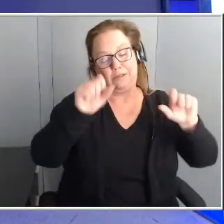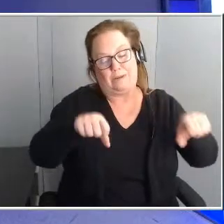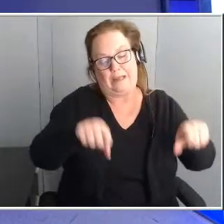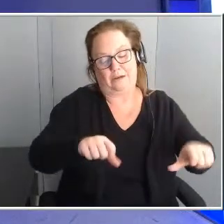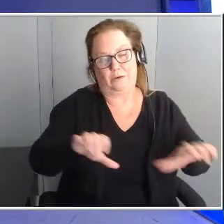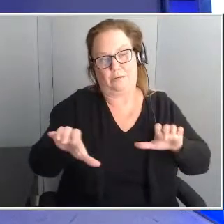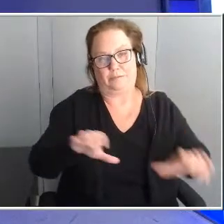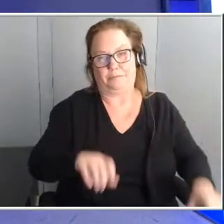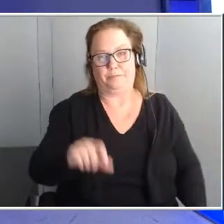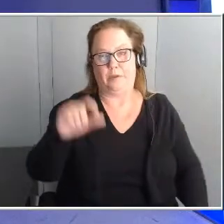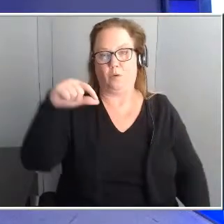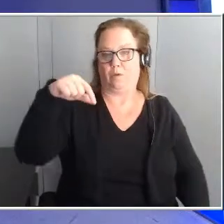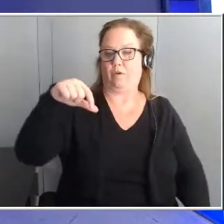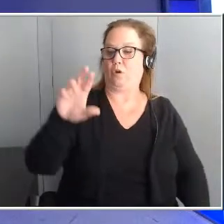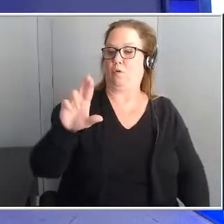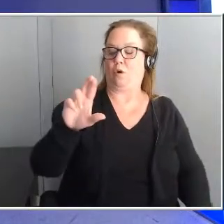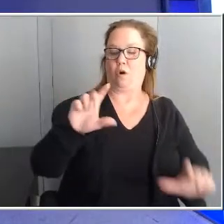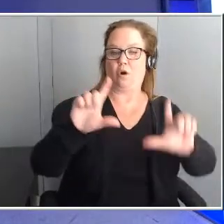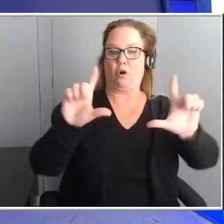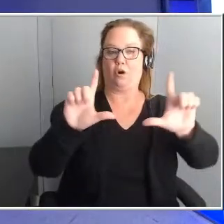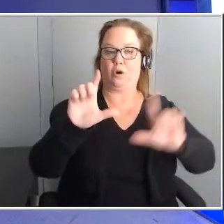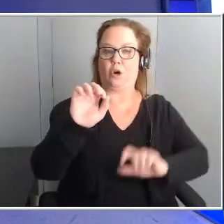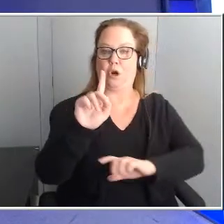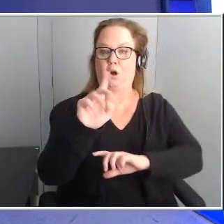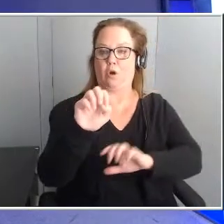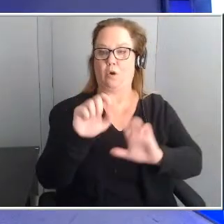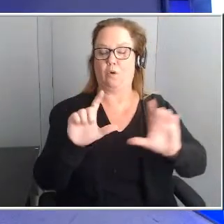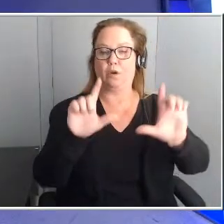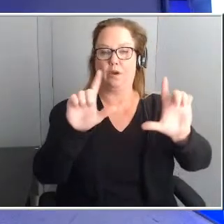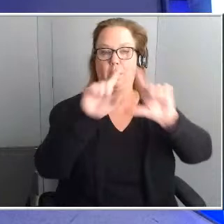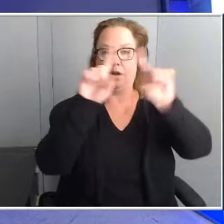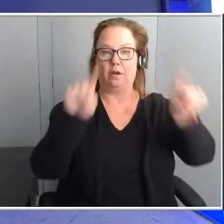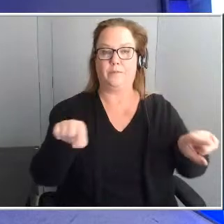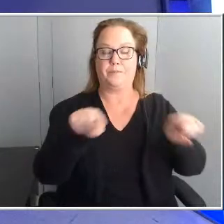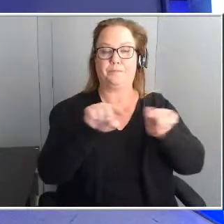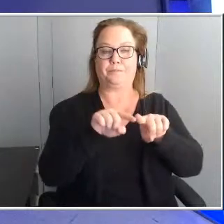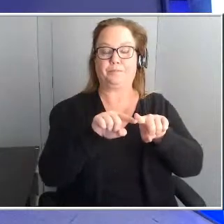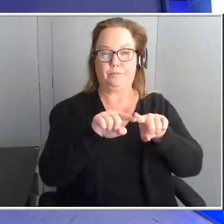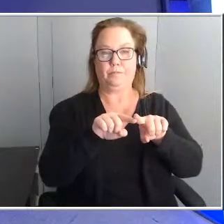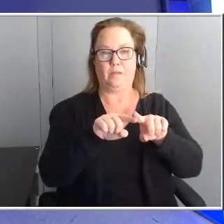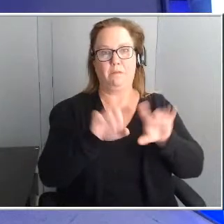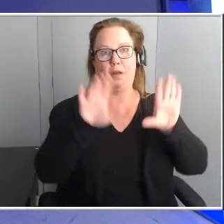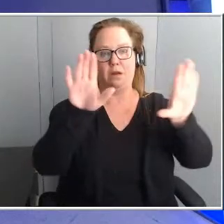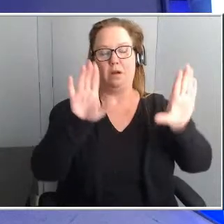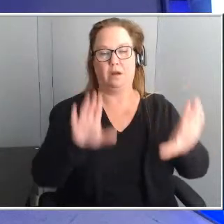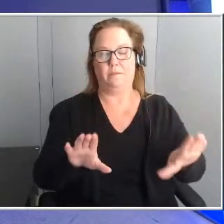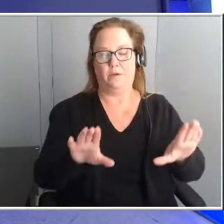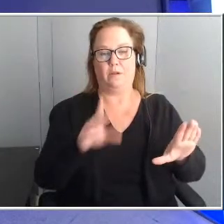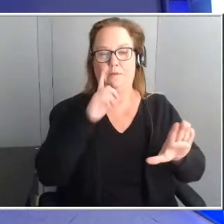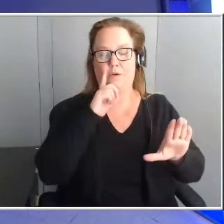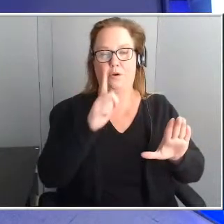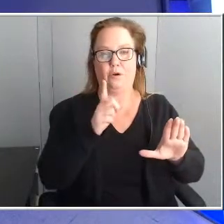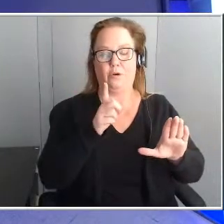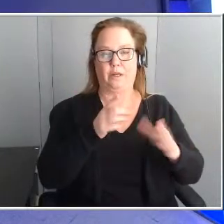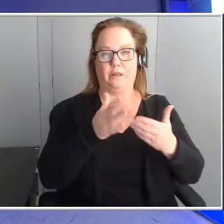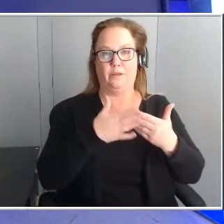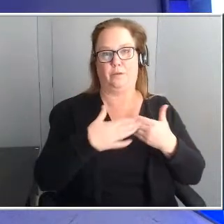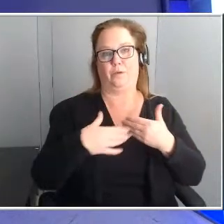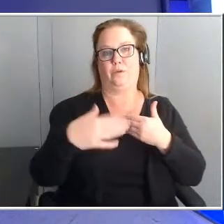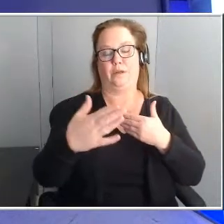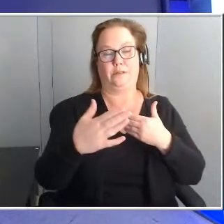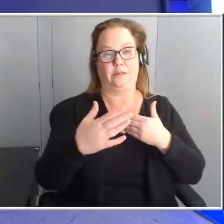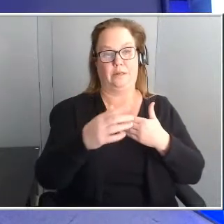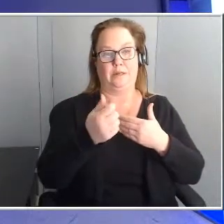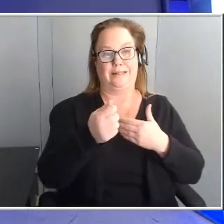have a QR code that we can put up on our screen right now for everyone watching. This will be very helpful for you to get you through the next